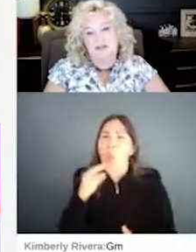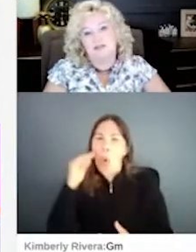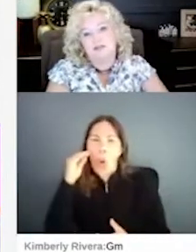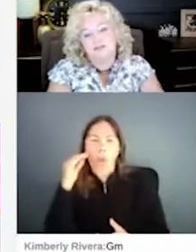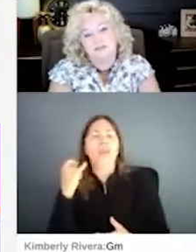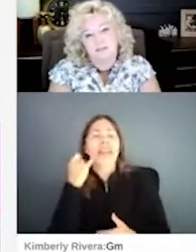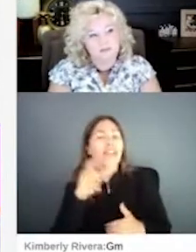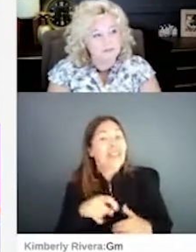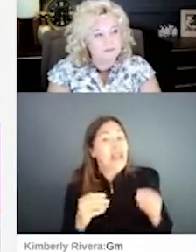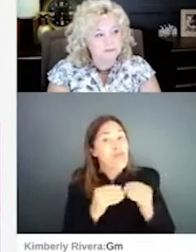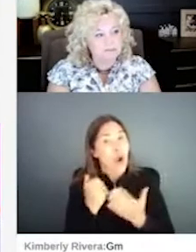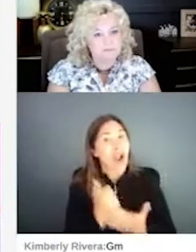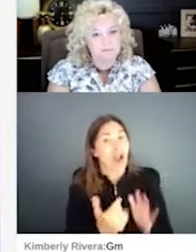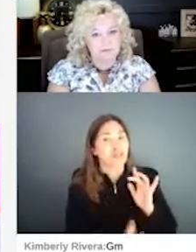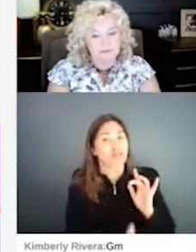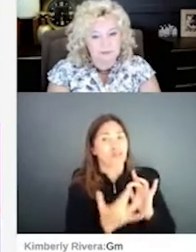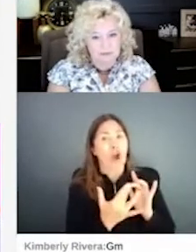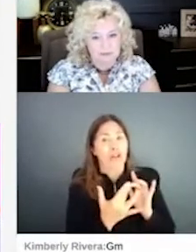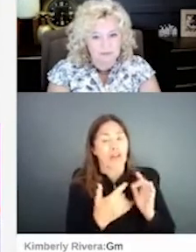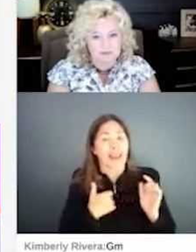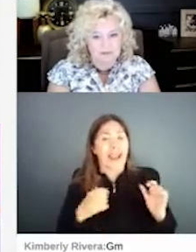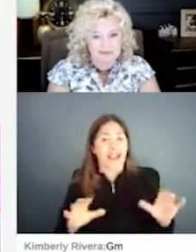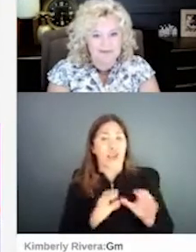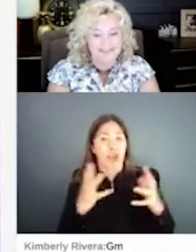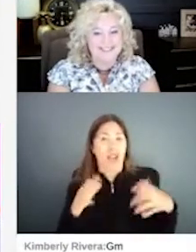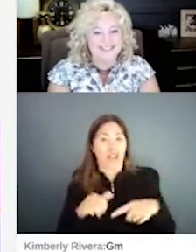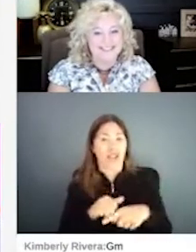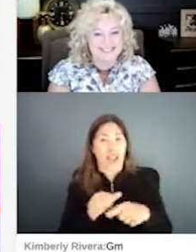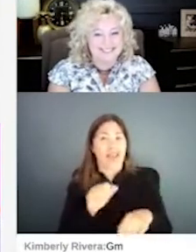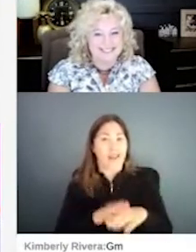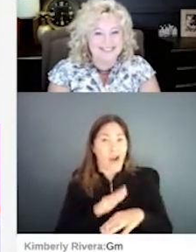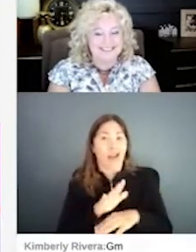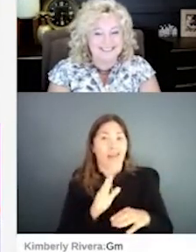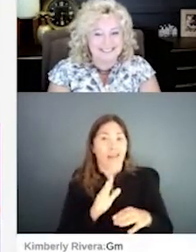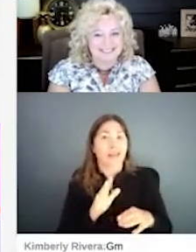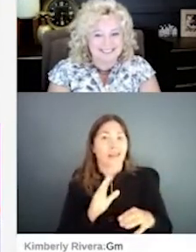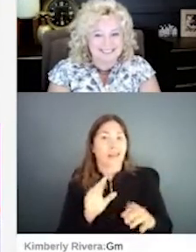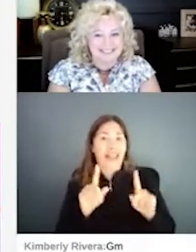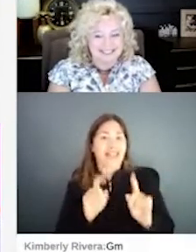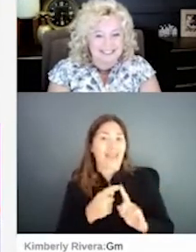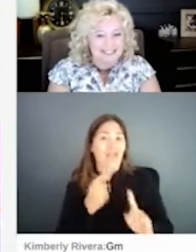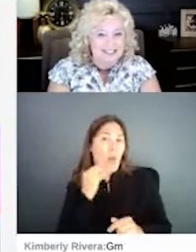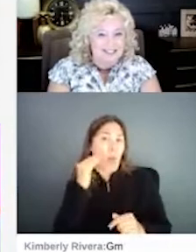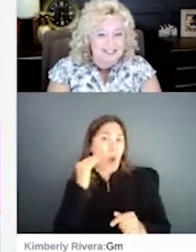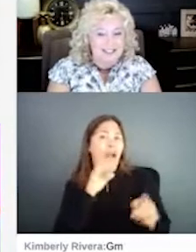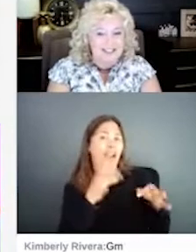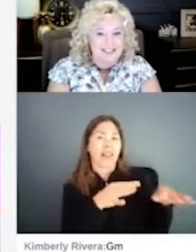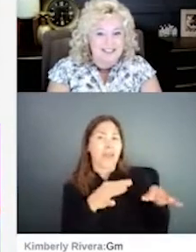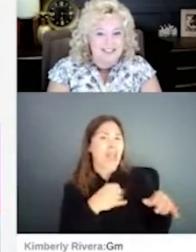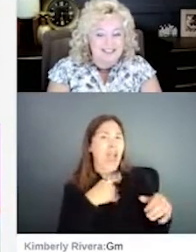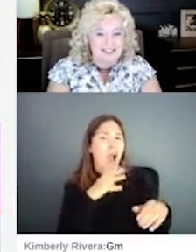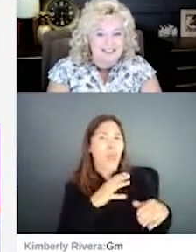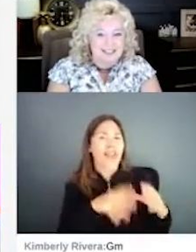help with that, Michael, you can reach out. I actually do a lot of training on exams from home. I'm happy to walk you through that. I'll put my email in the chat